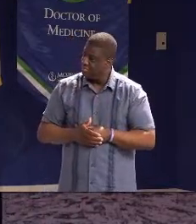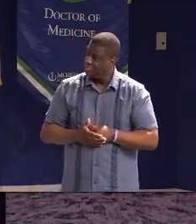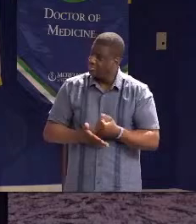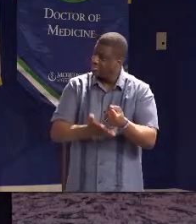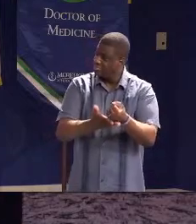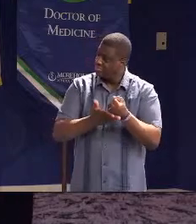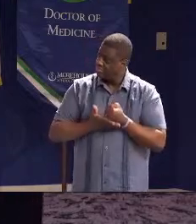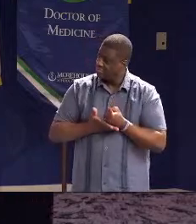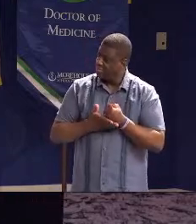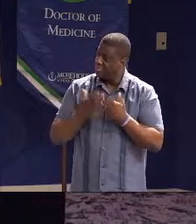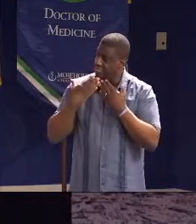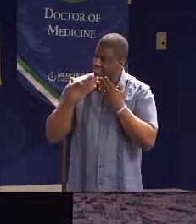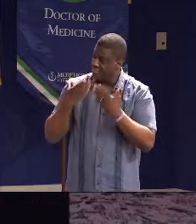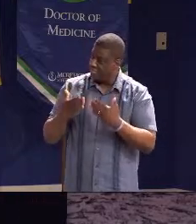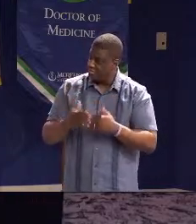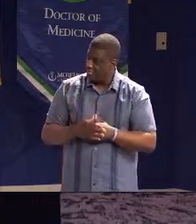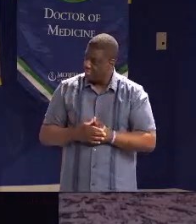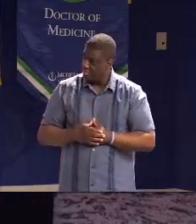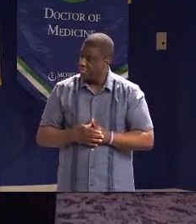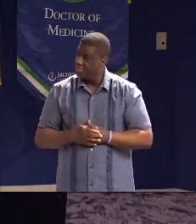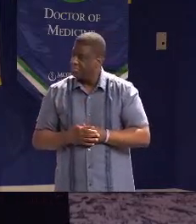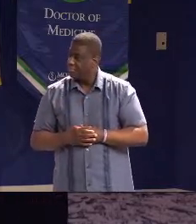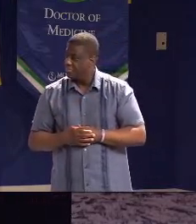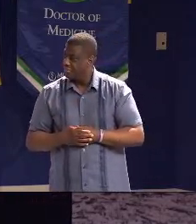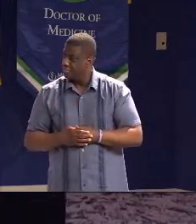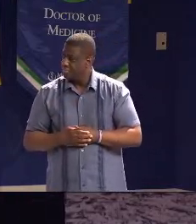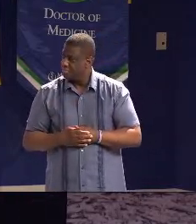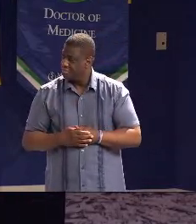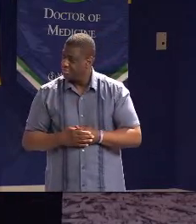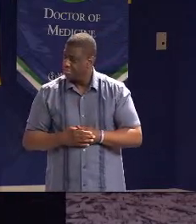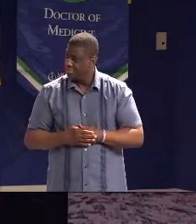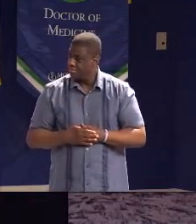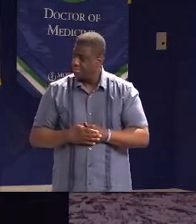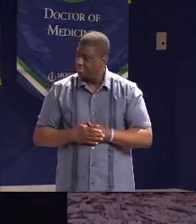and also I want to thank my